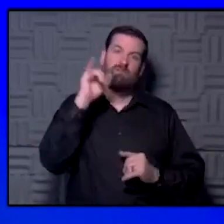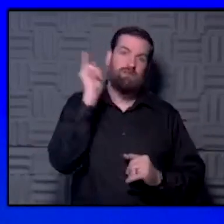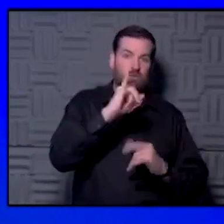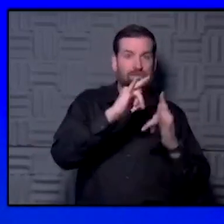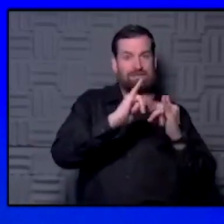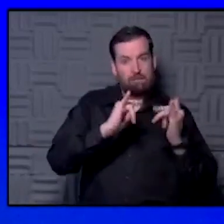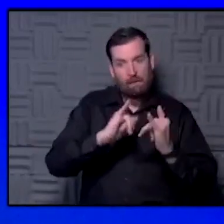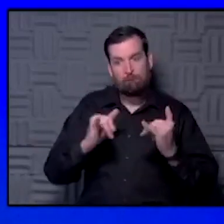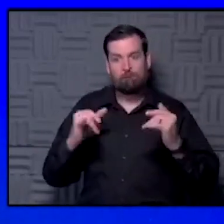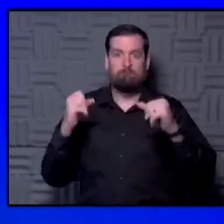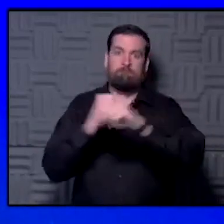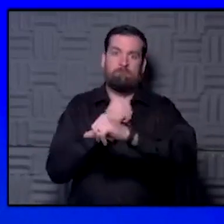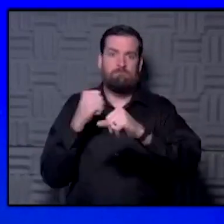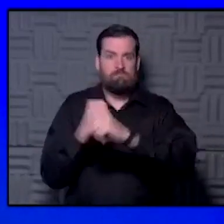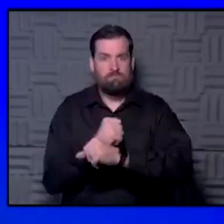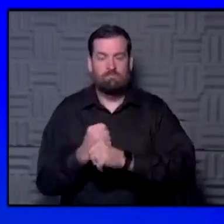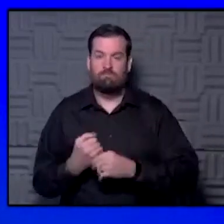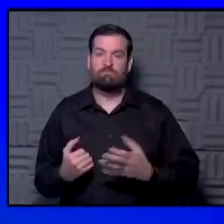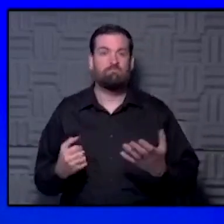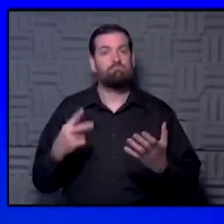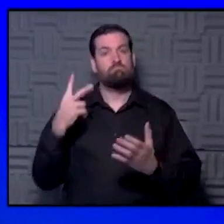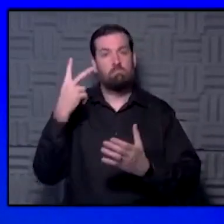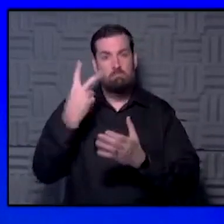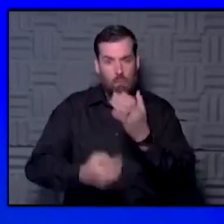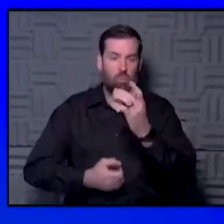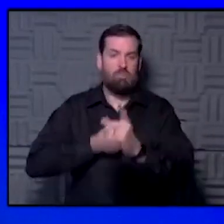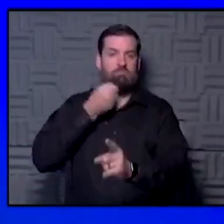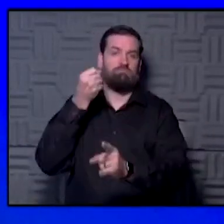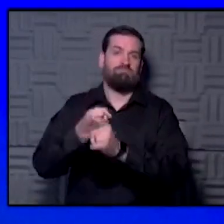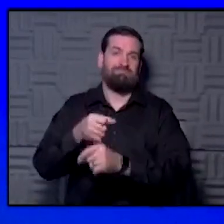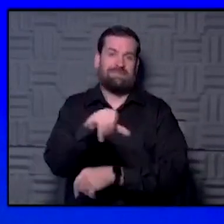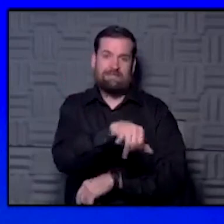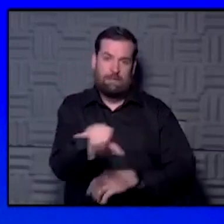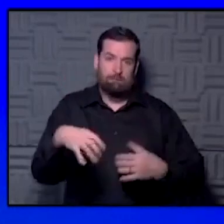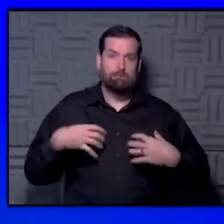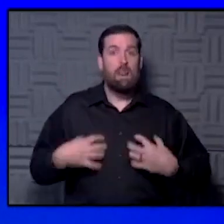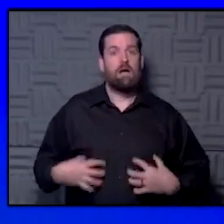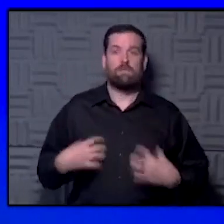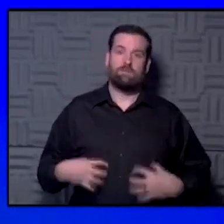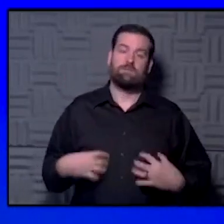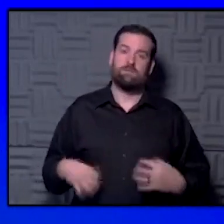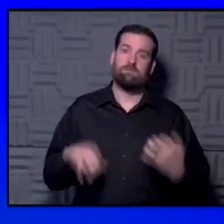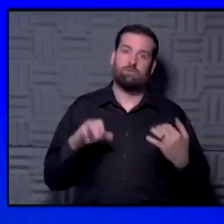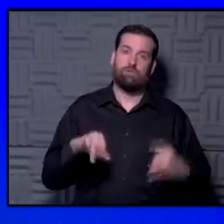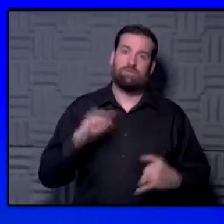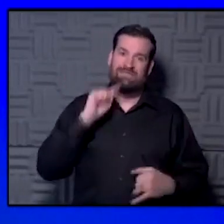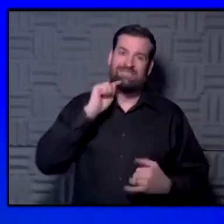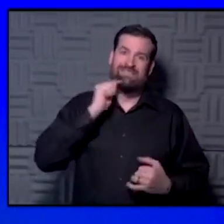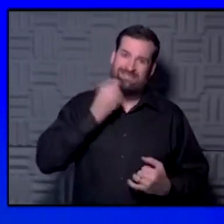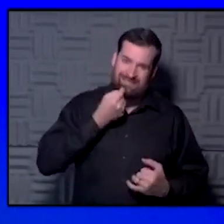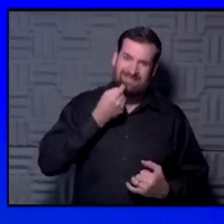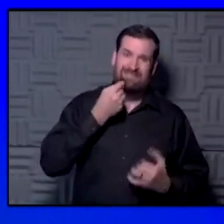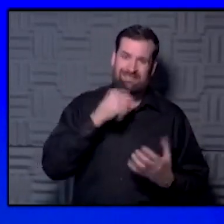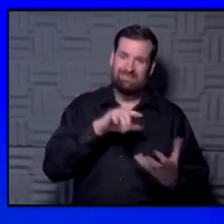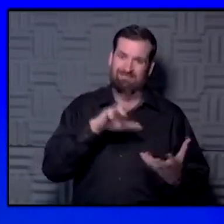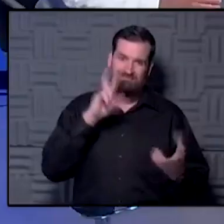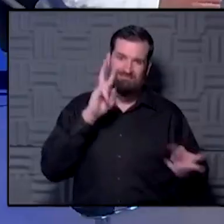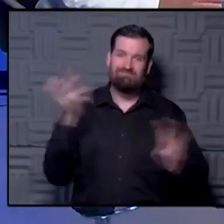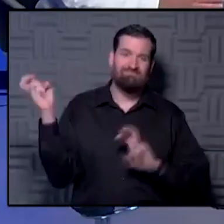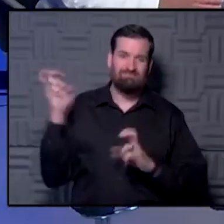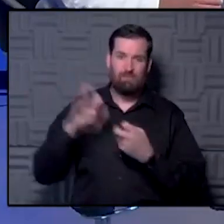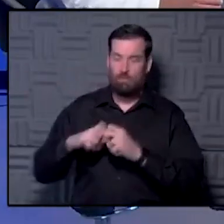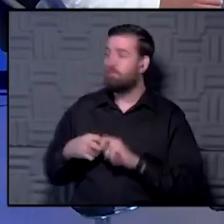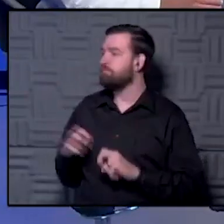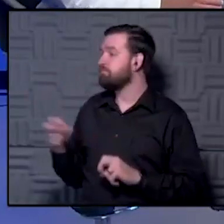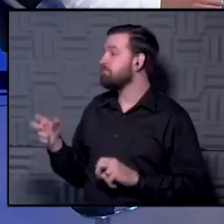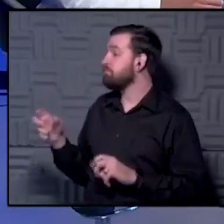infections that your body is dealing with, both of which affect really the same organ, the lung, and that can lead to a lot of devastation and problem. Yeah, and I'll